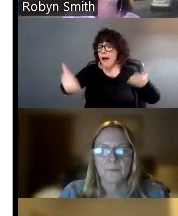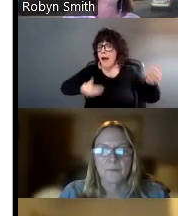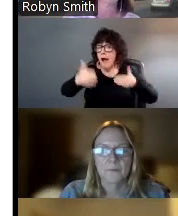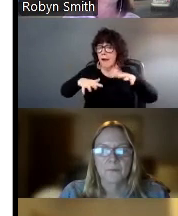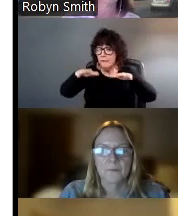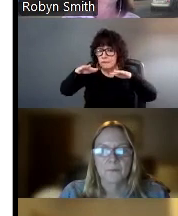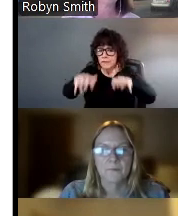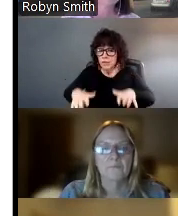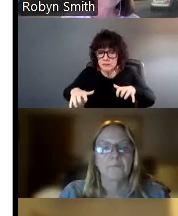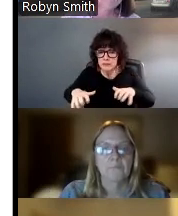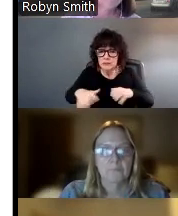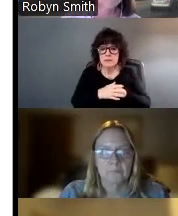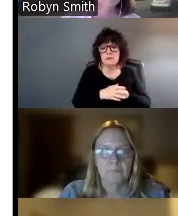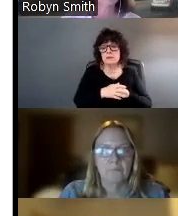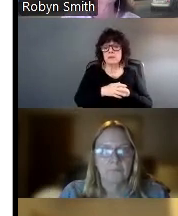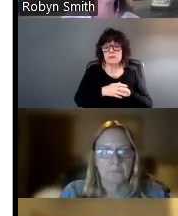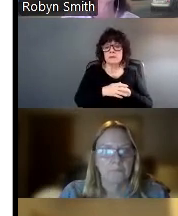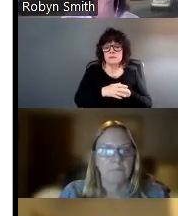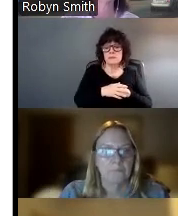with Congress.